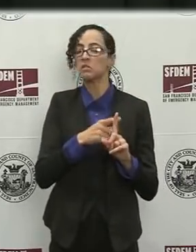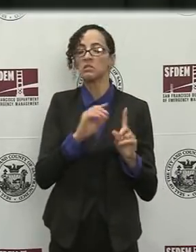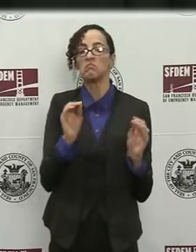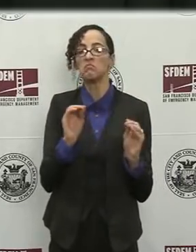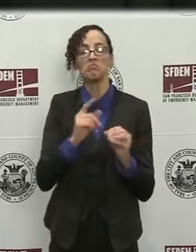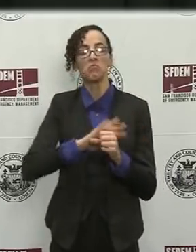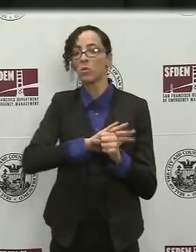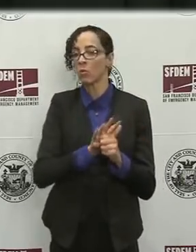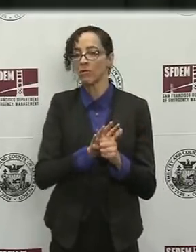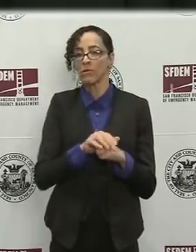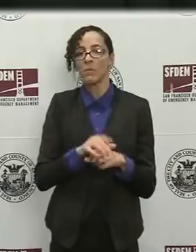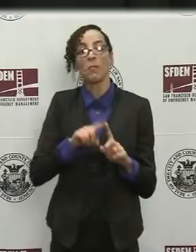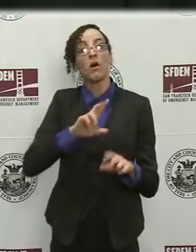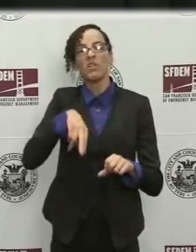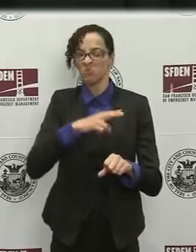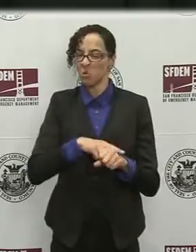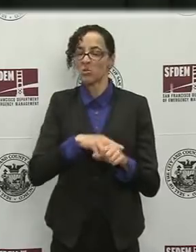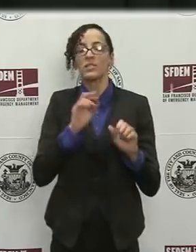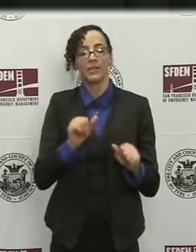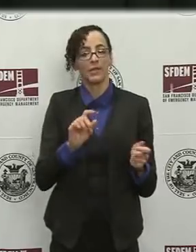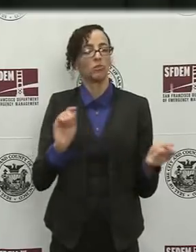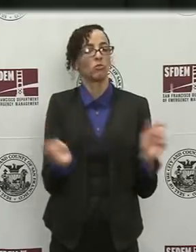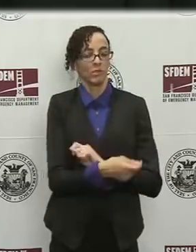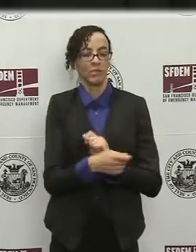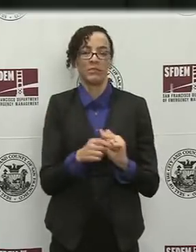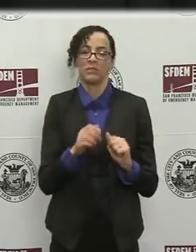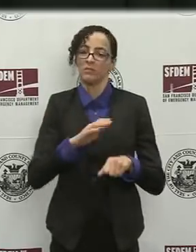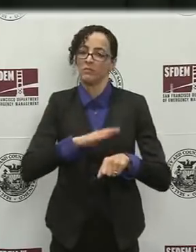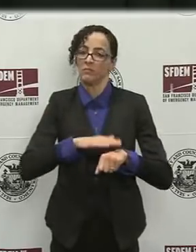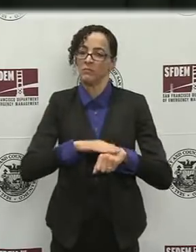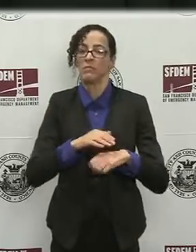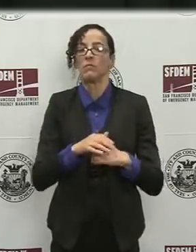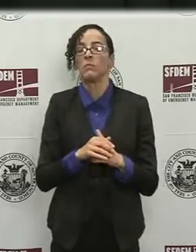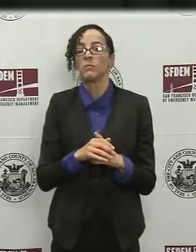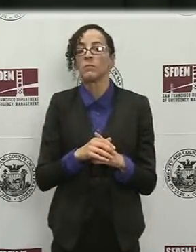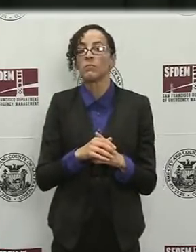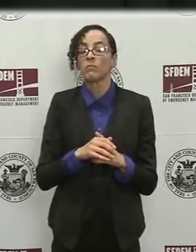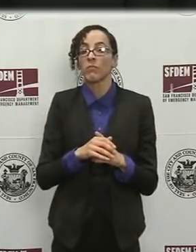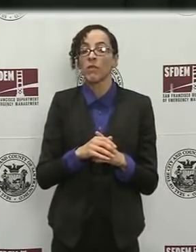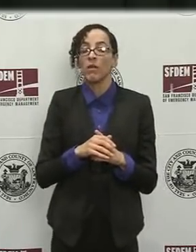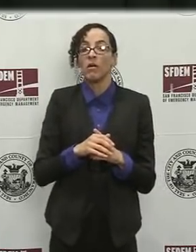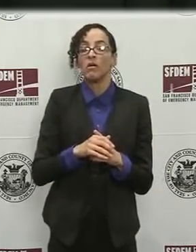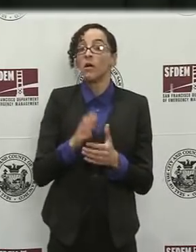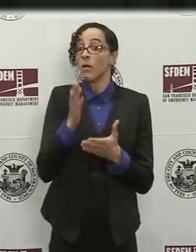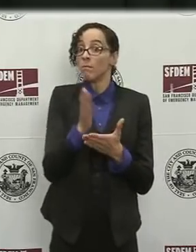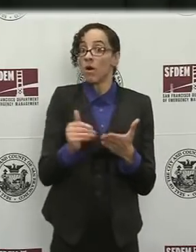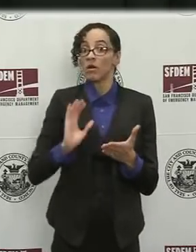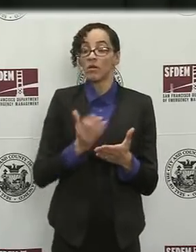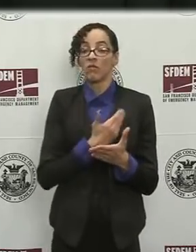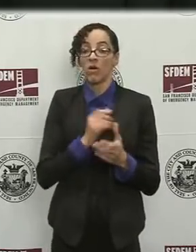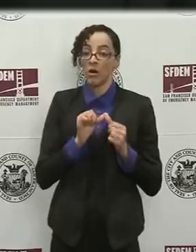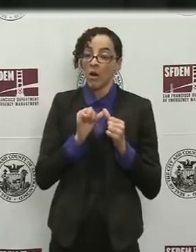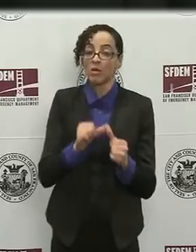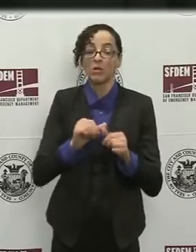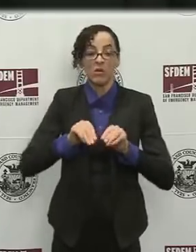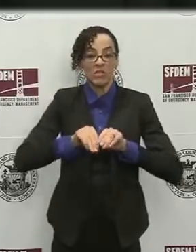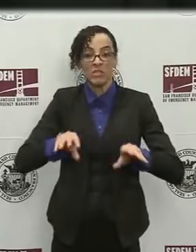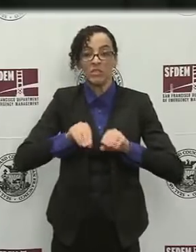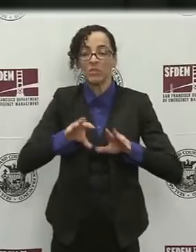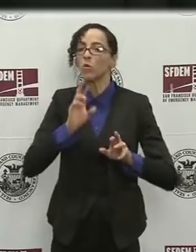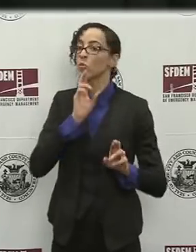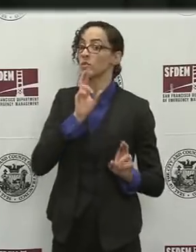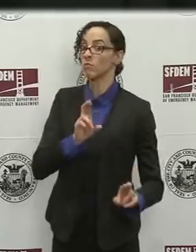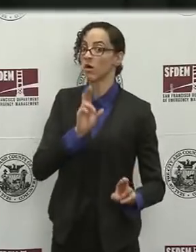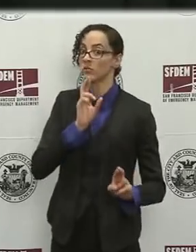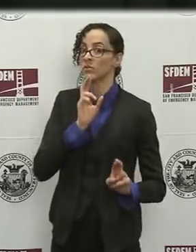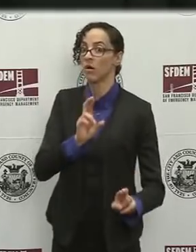of course that situation could change. As part of our ongoing outbreak response, we continue to test staff and